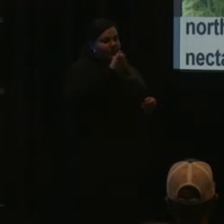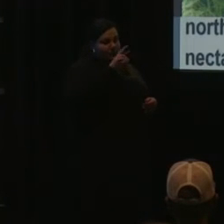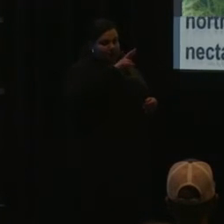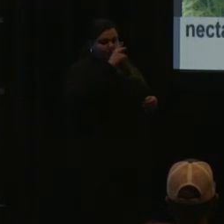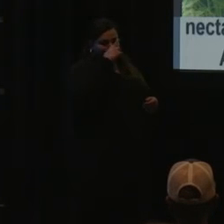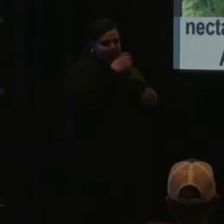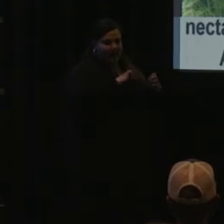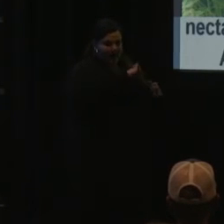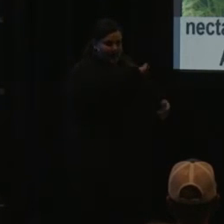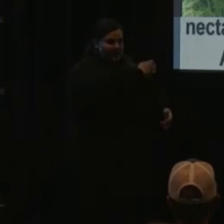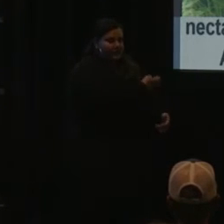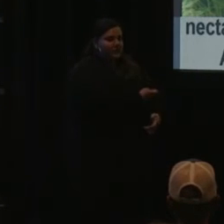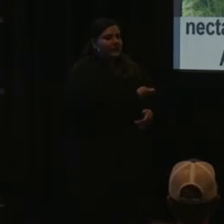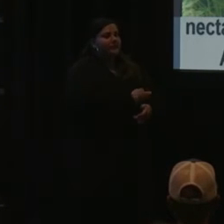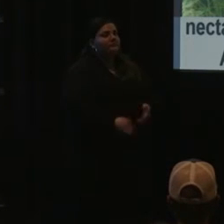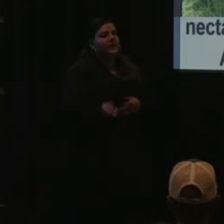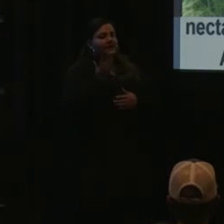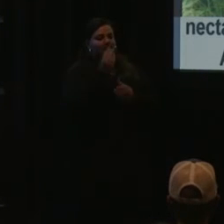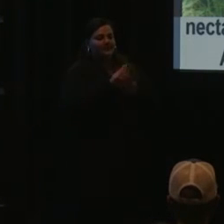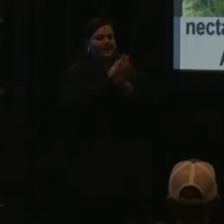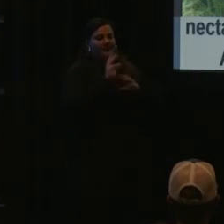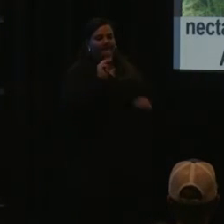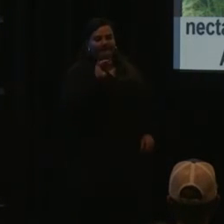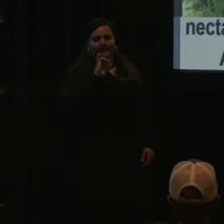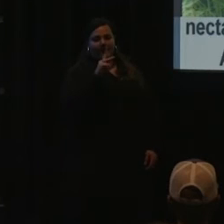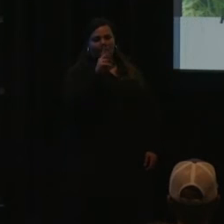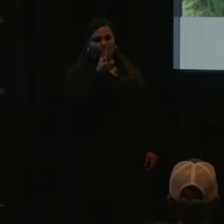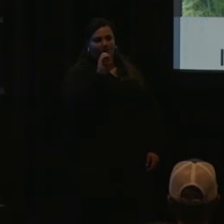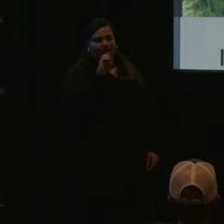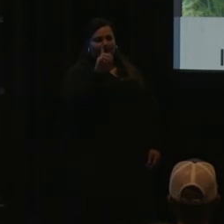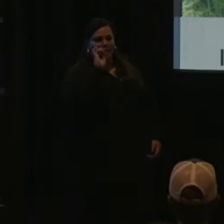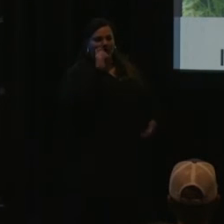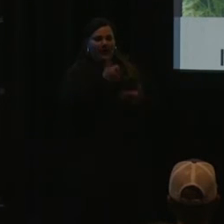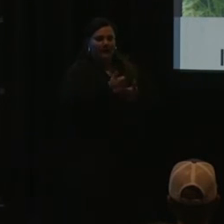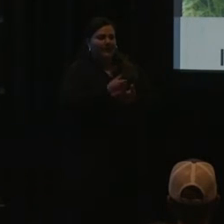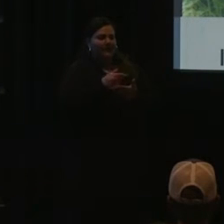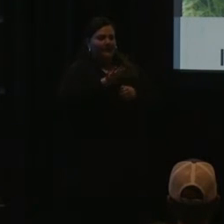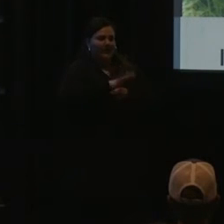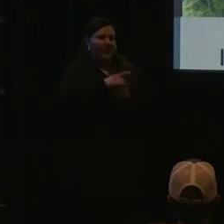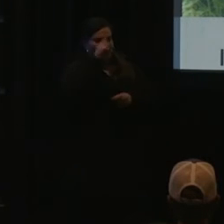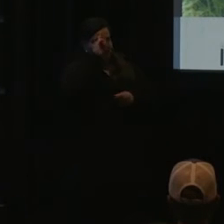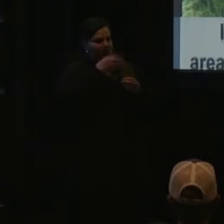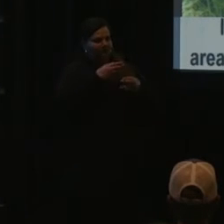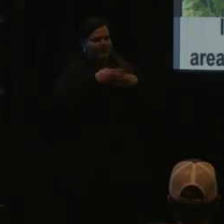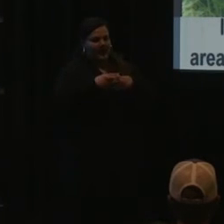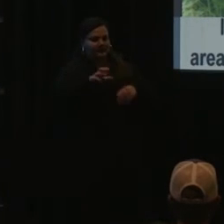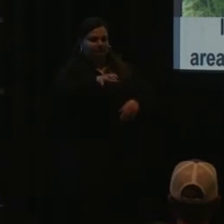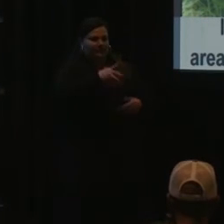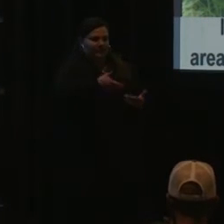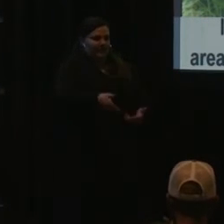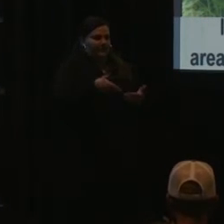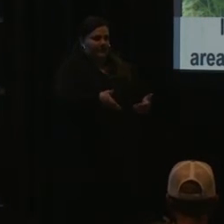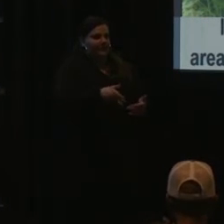they also need milkweed to lay their eggs. In the fall, as they're headed south through our area, they need nectar to continue